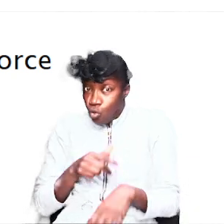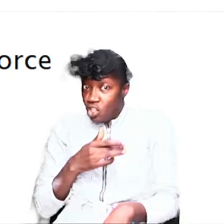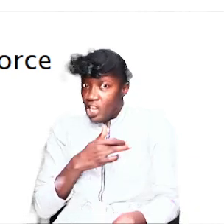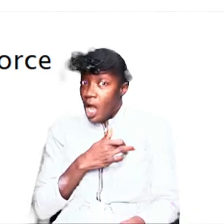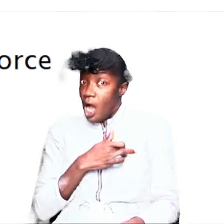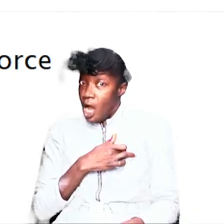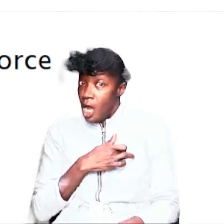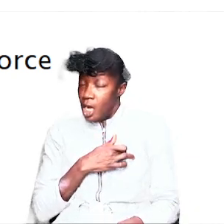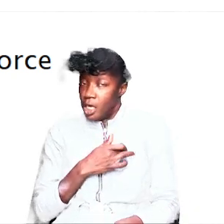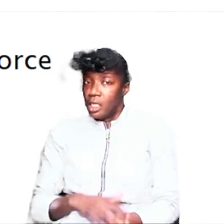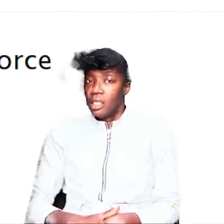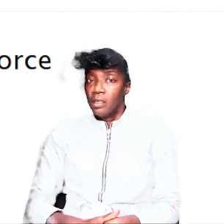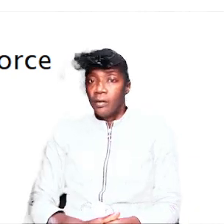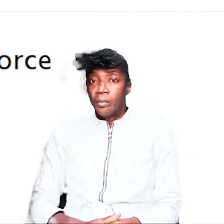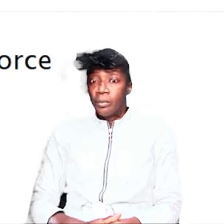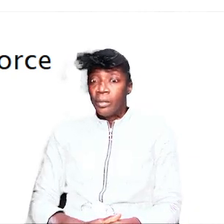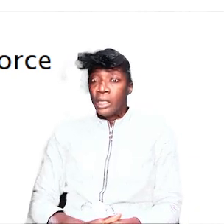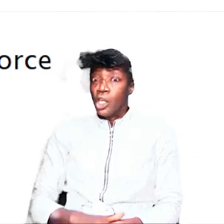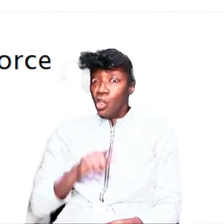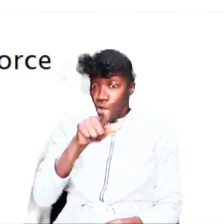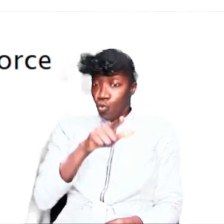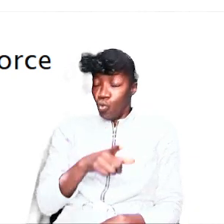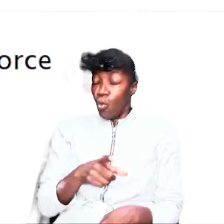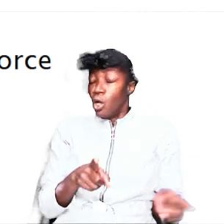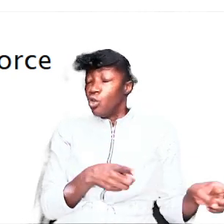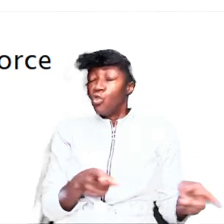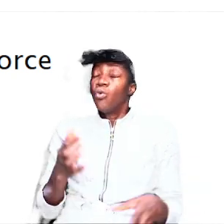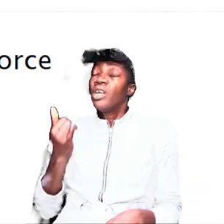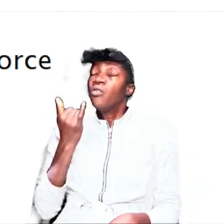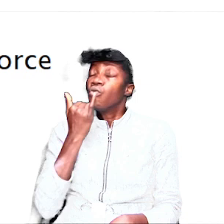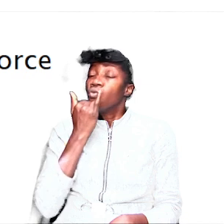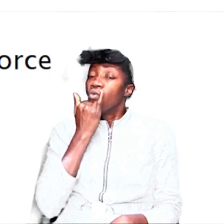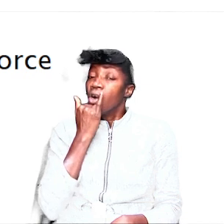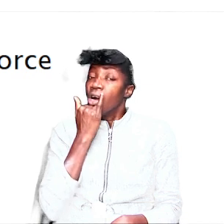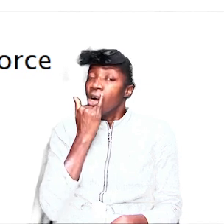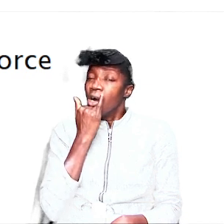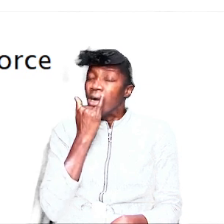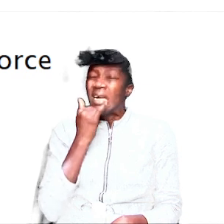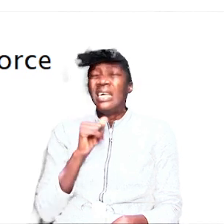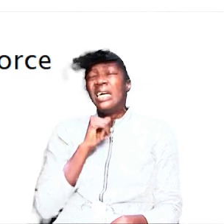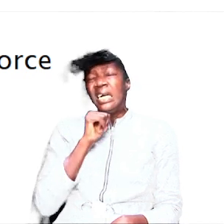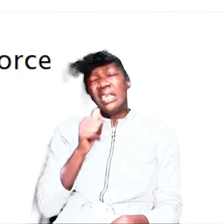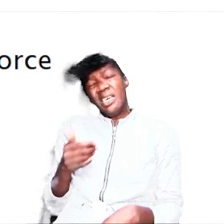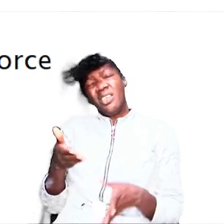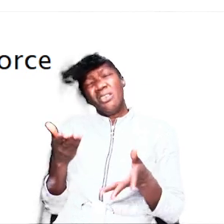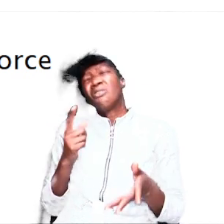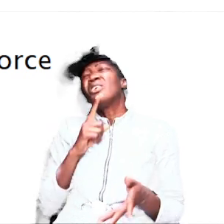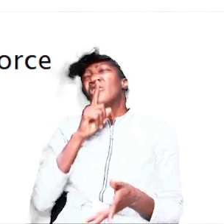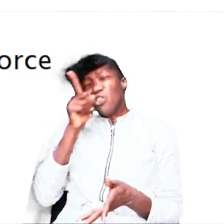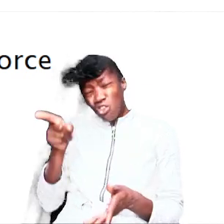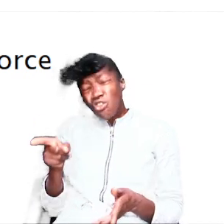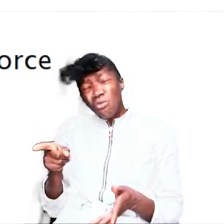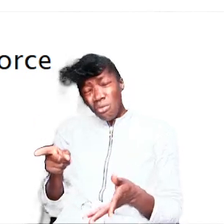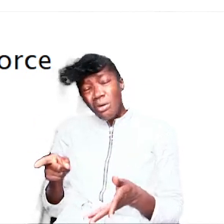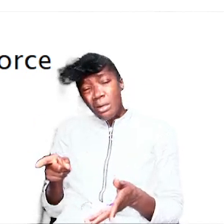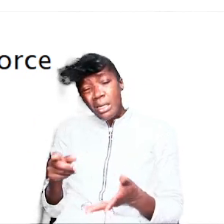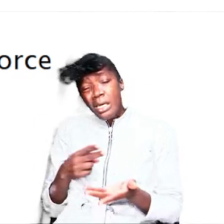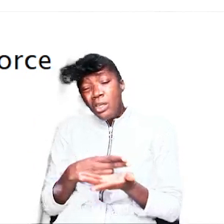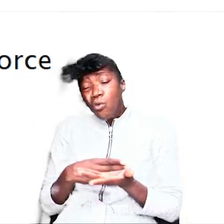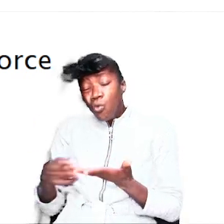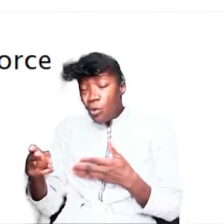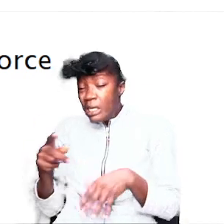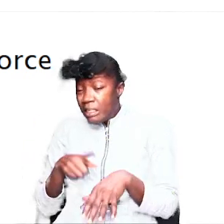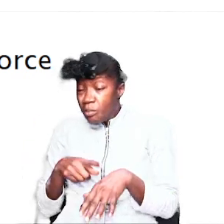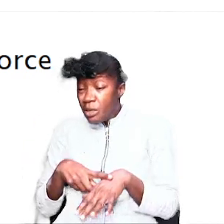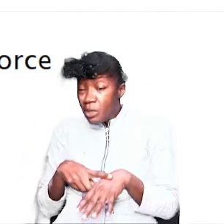So that even if we're doing wrong, I'm not so sure, the Holy Spirit will now convict us and tell us